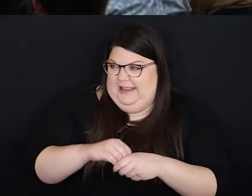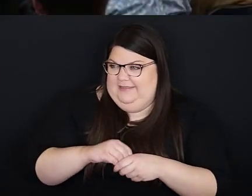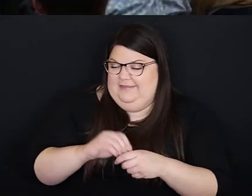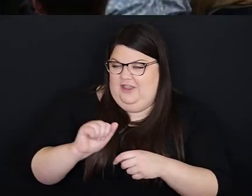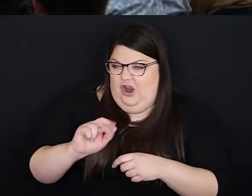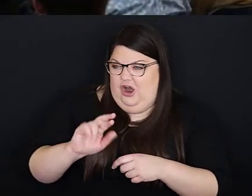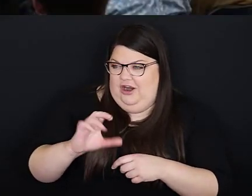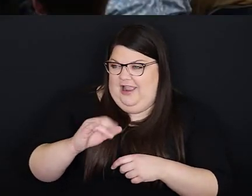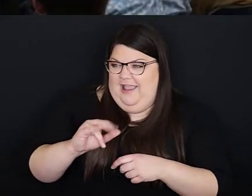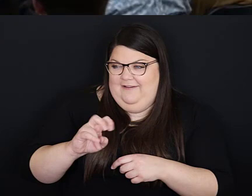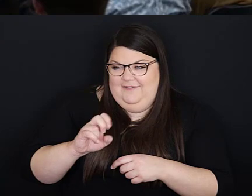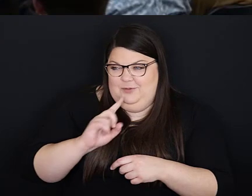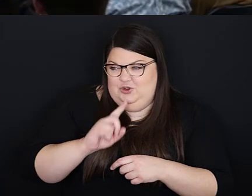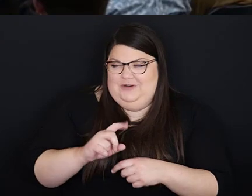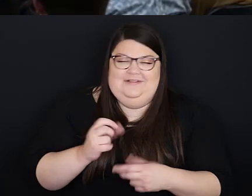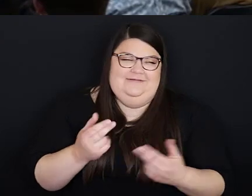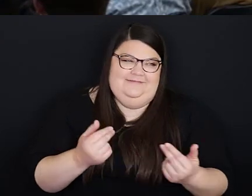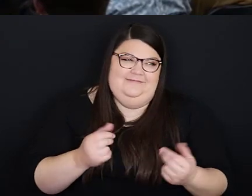in the archive.